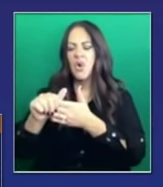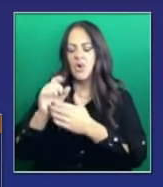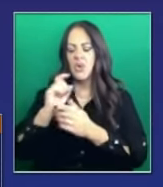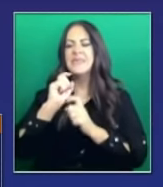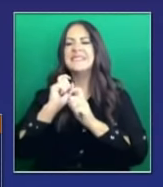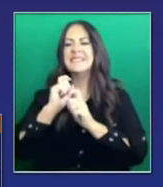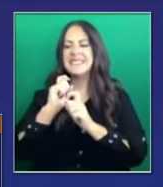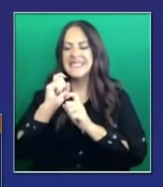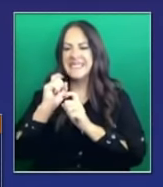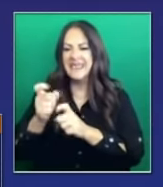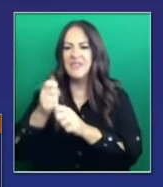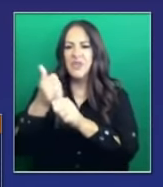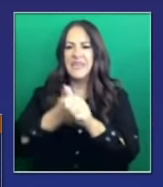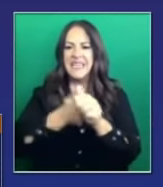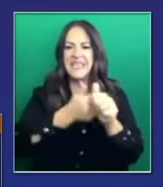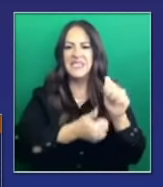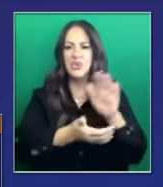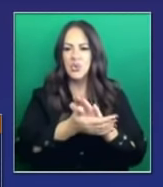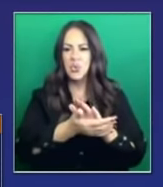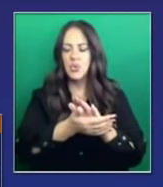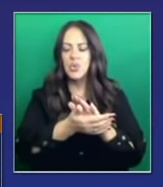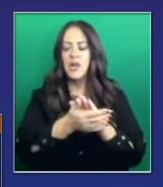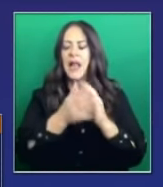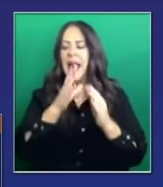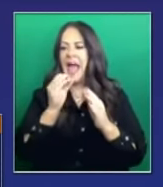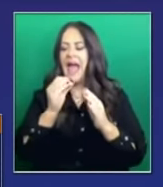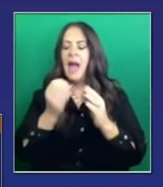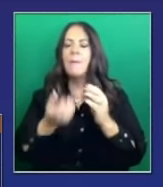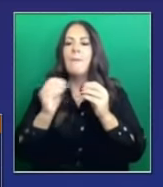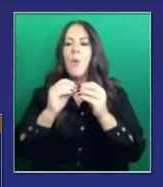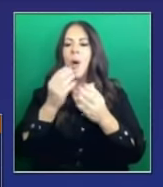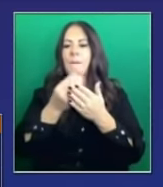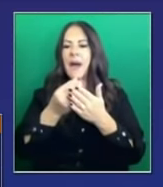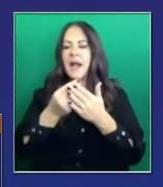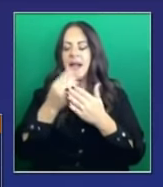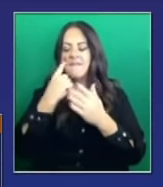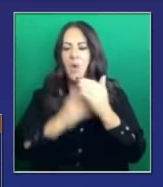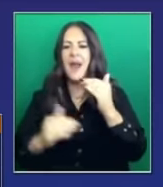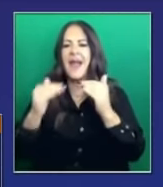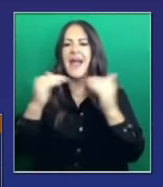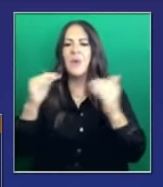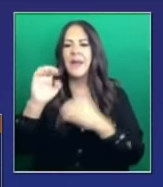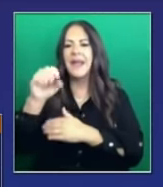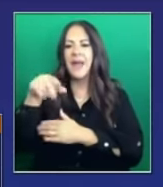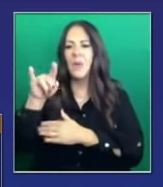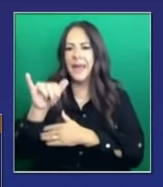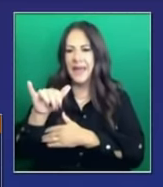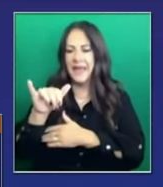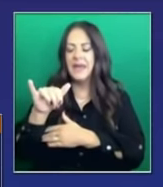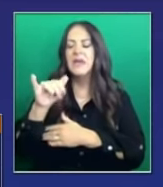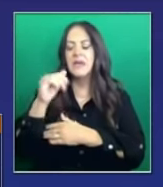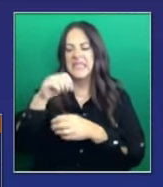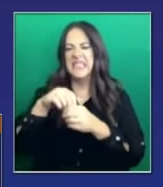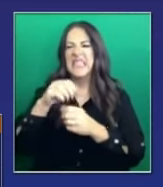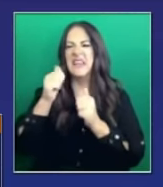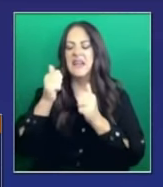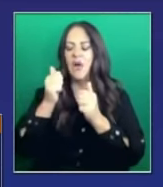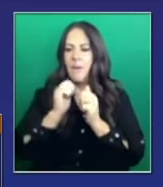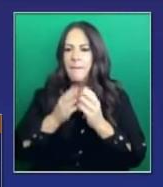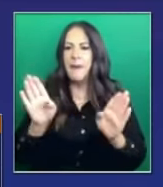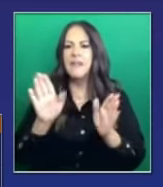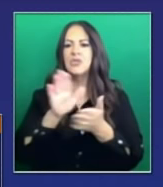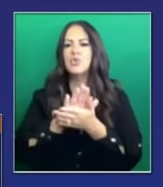focused disproportionately on equity, a foundational principle that drives our work in our public education system, more broadly, a